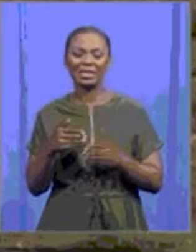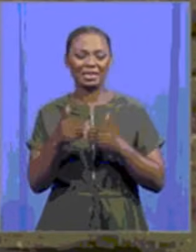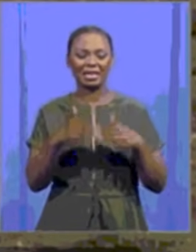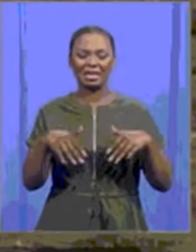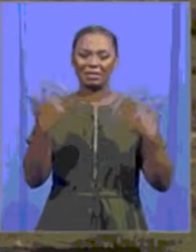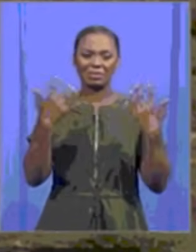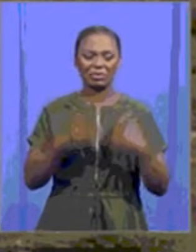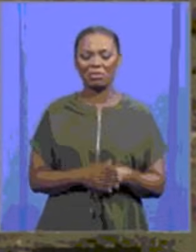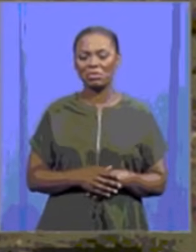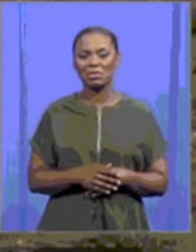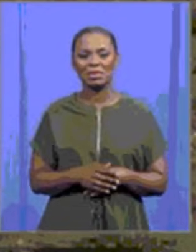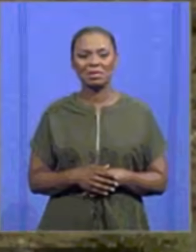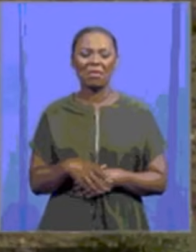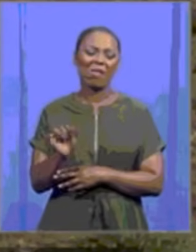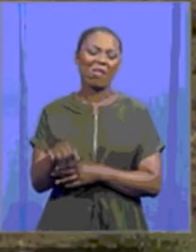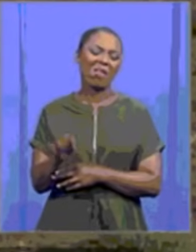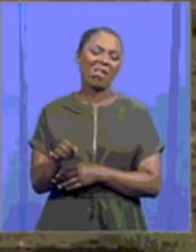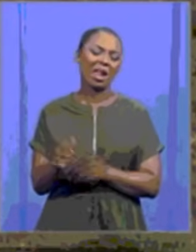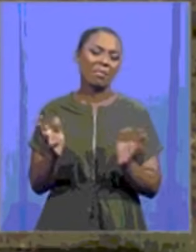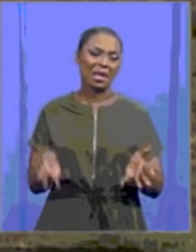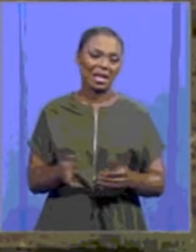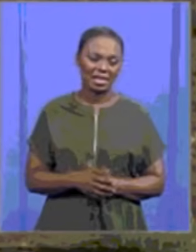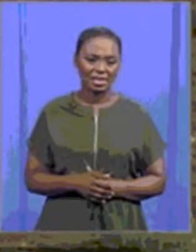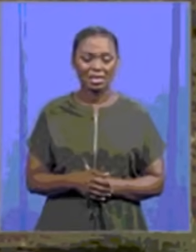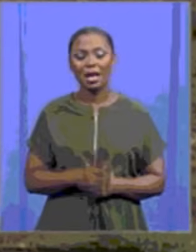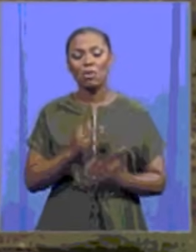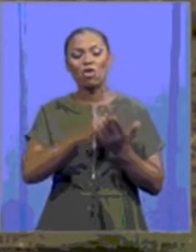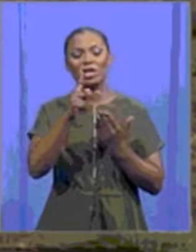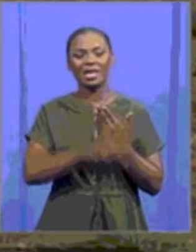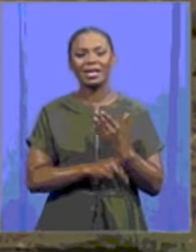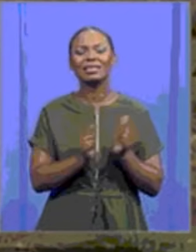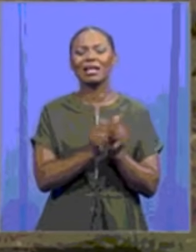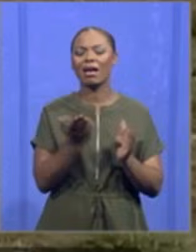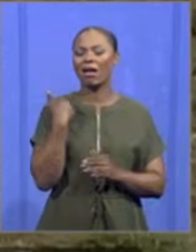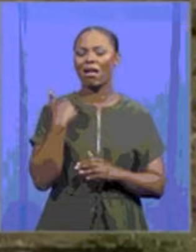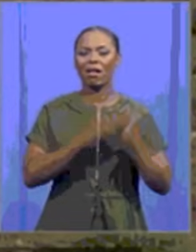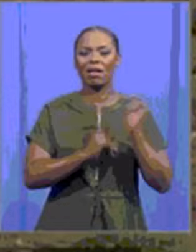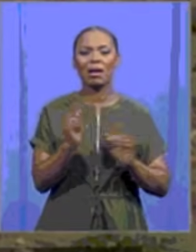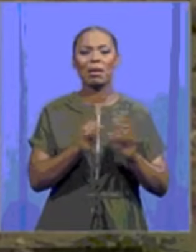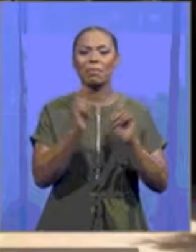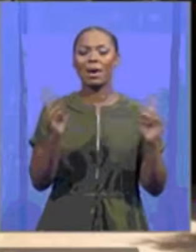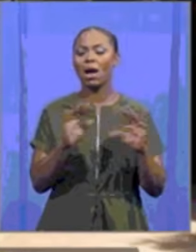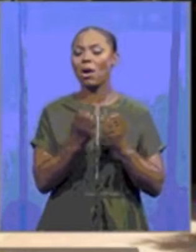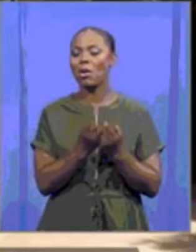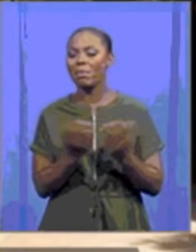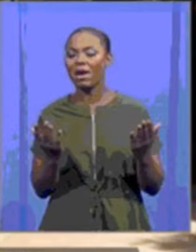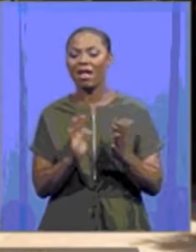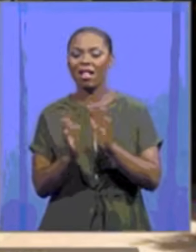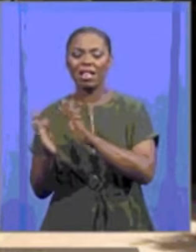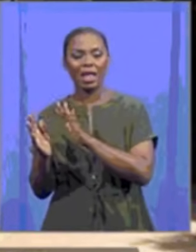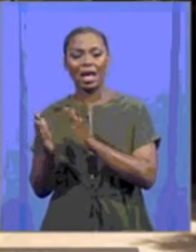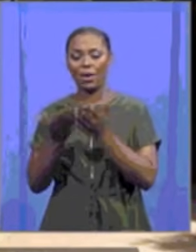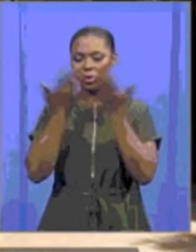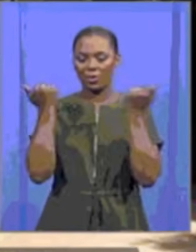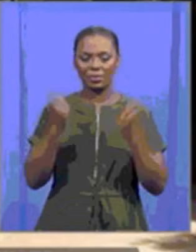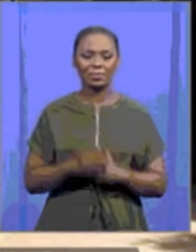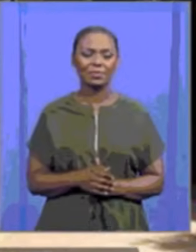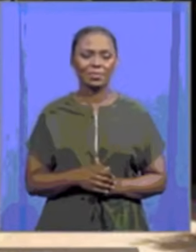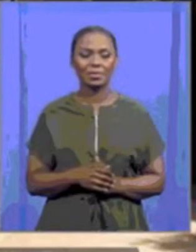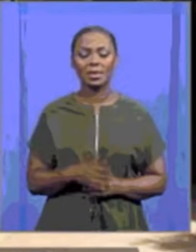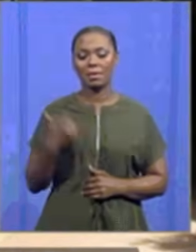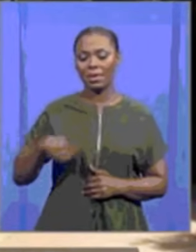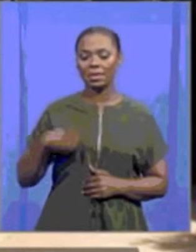today, ever since project started, even today I read over how many houses tse fileng gona mo letlhabile. Bolaodi ba masepala bo dumela fa